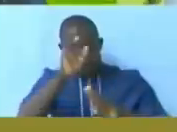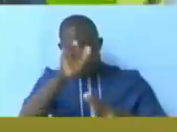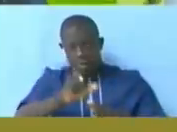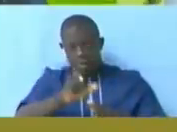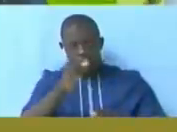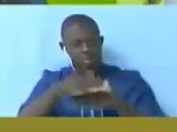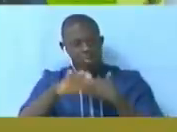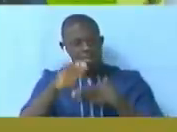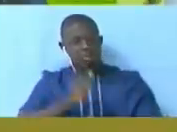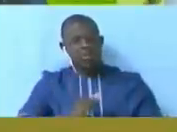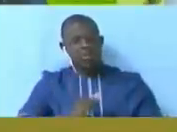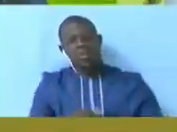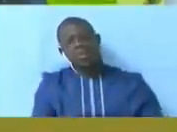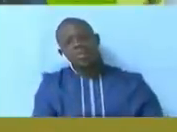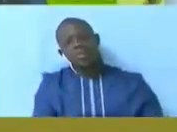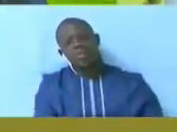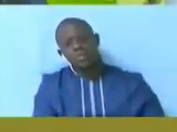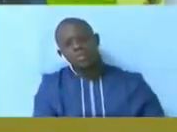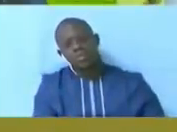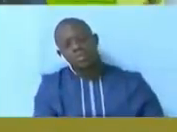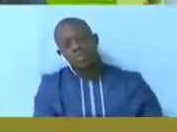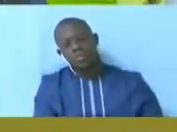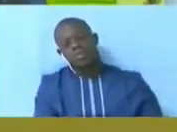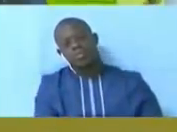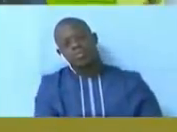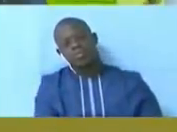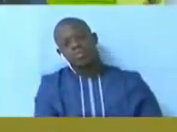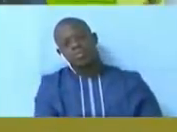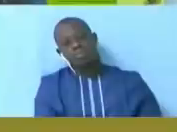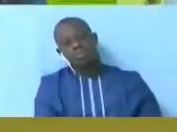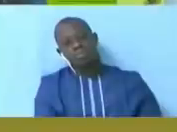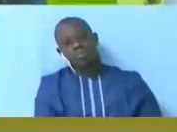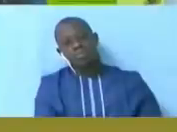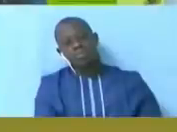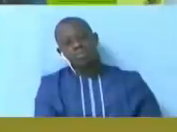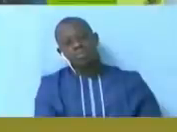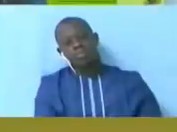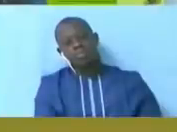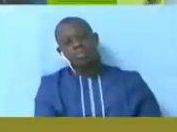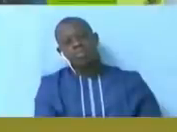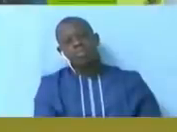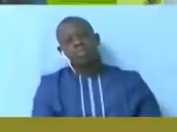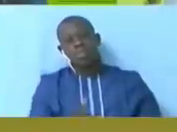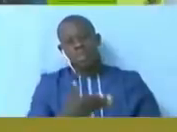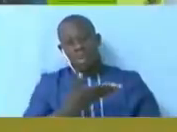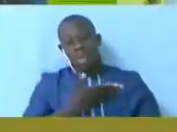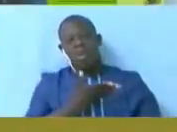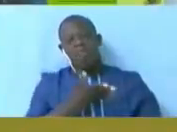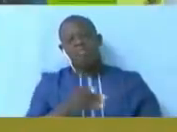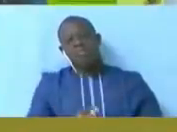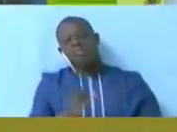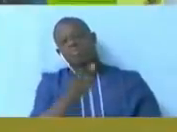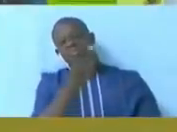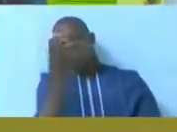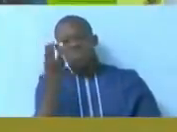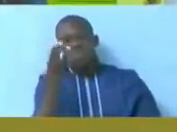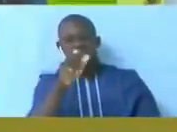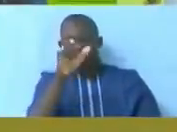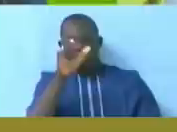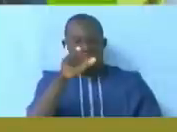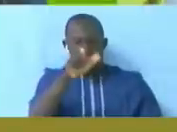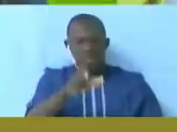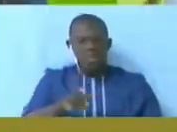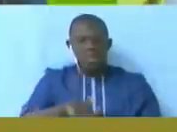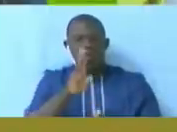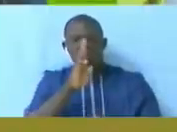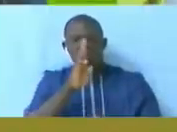shot e buga pare fam pour que Gambian lawyer da bulaje. There were few who would want to engage Nigerian lawyers. Dental bi je le milia lan koy